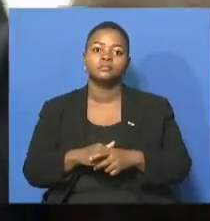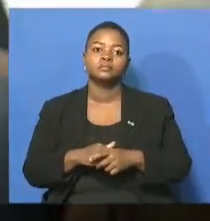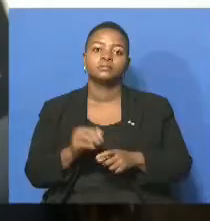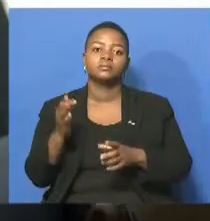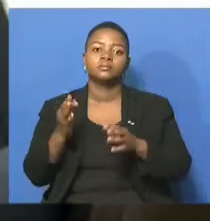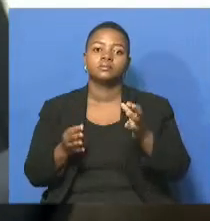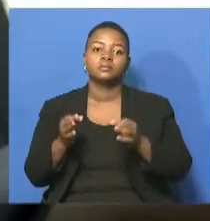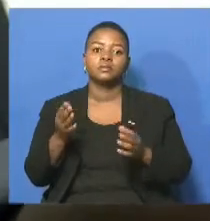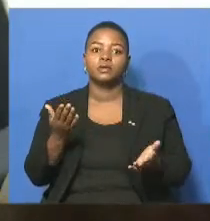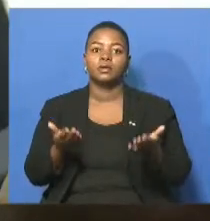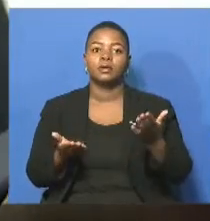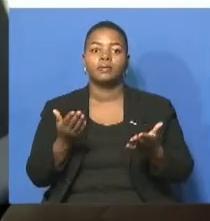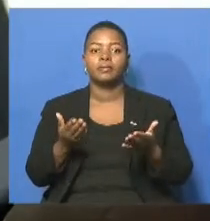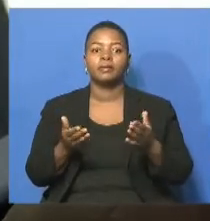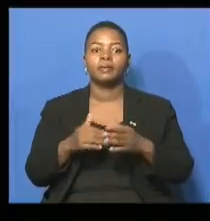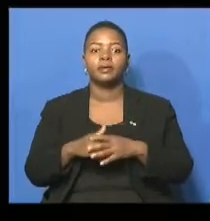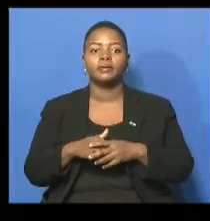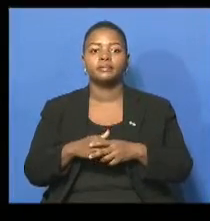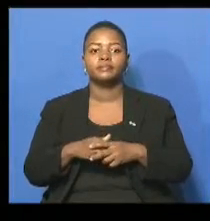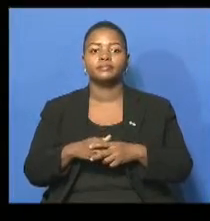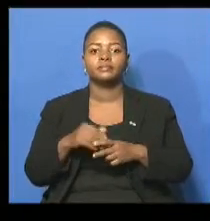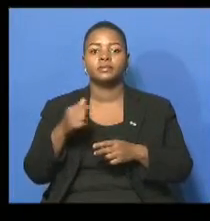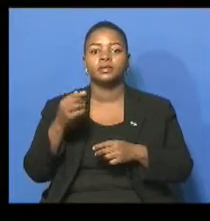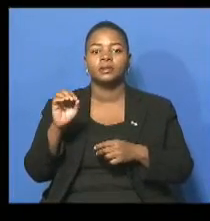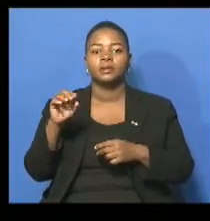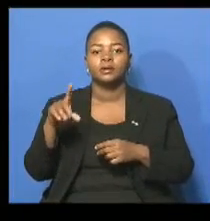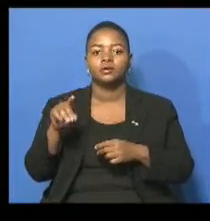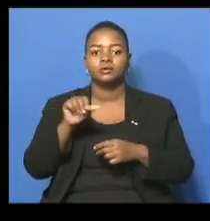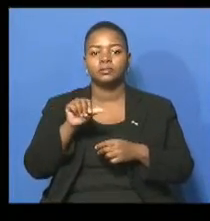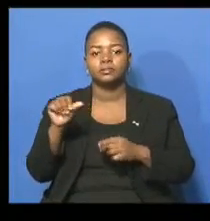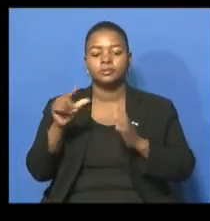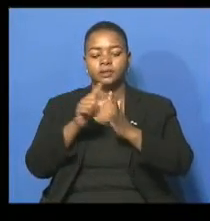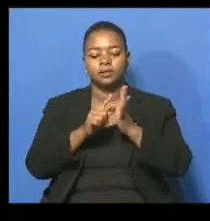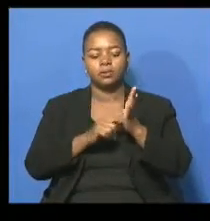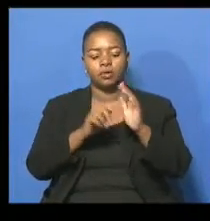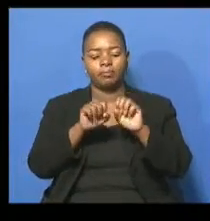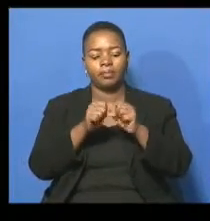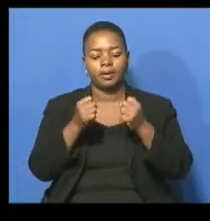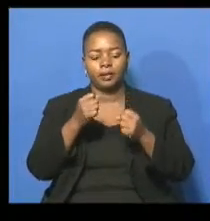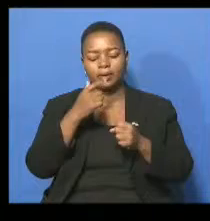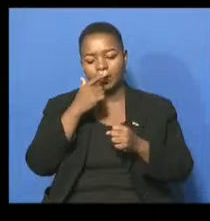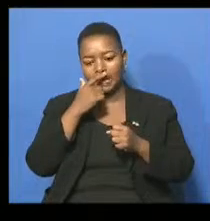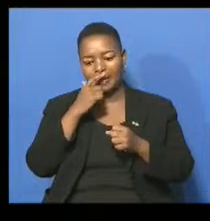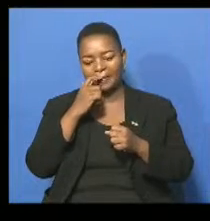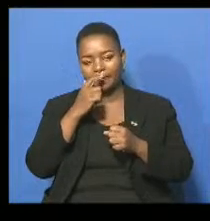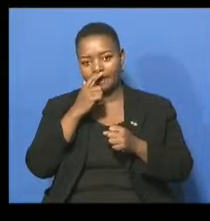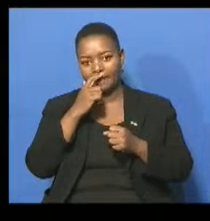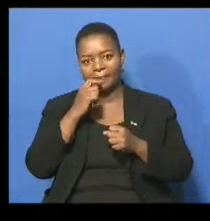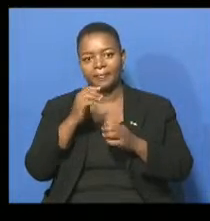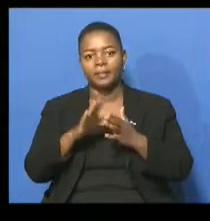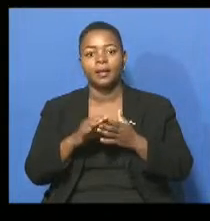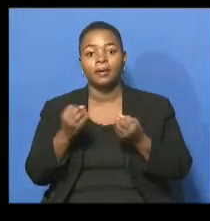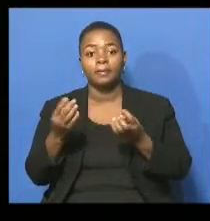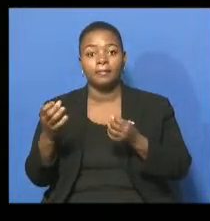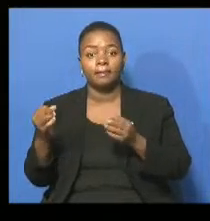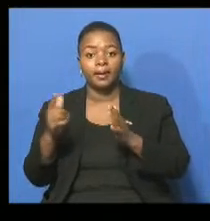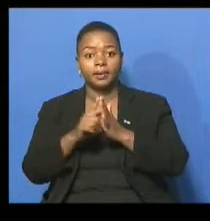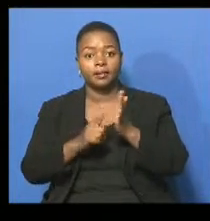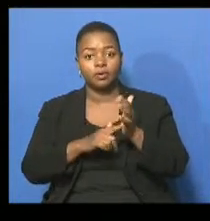if you take the top 10 crimes, top 10 most common crimes in